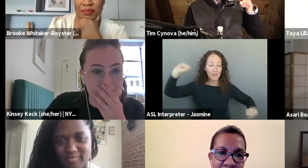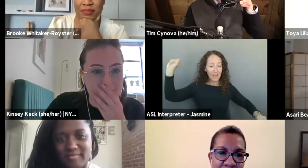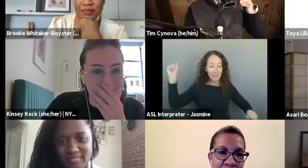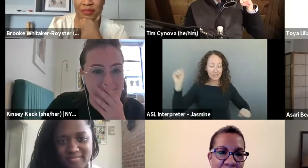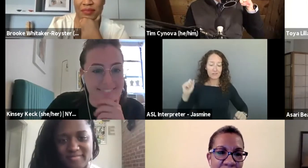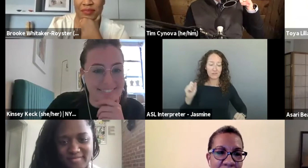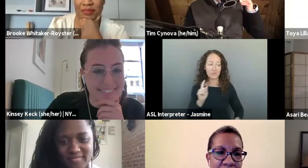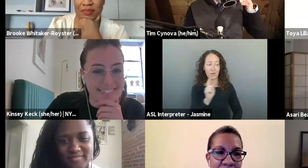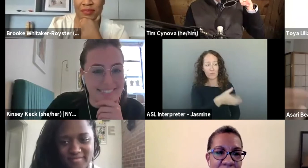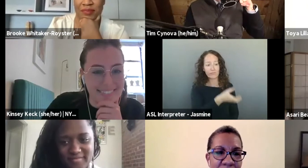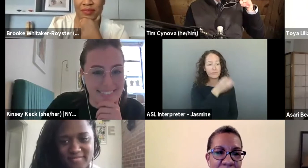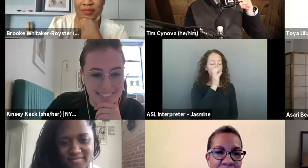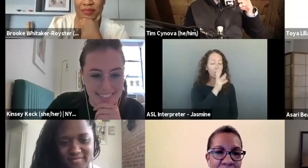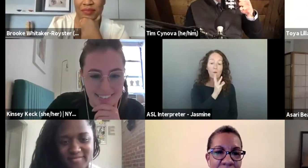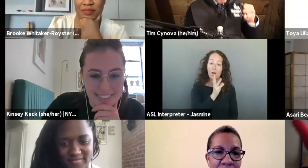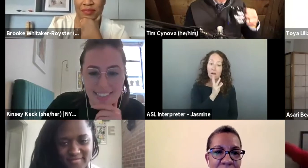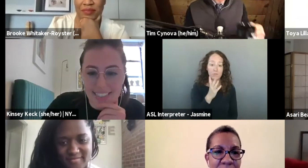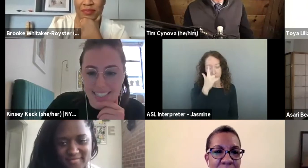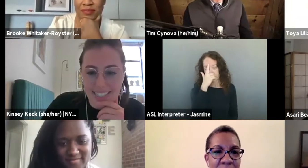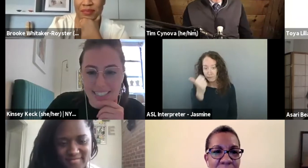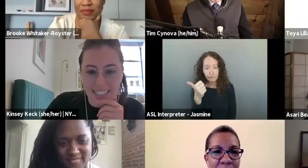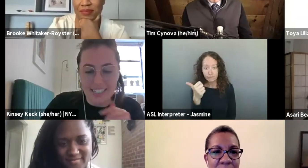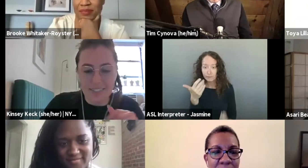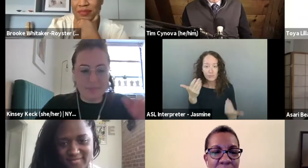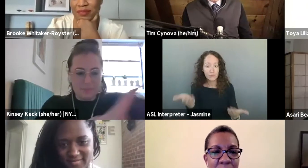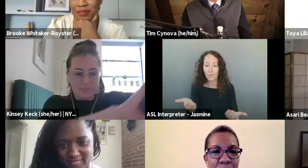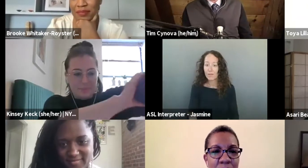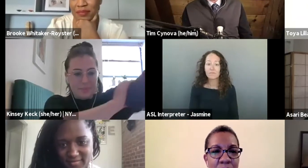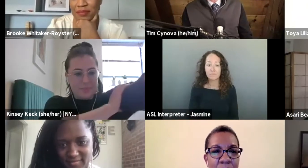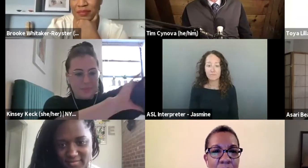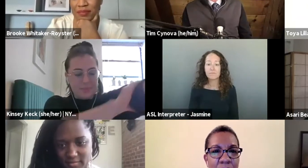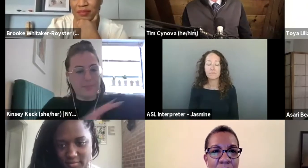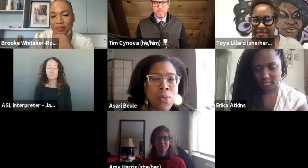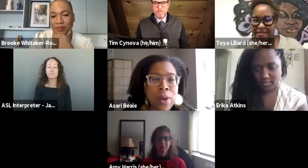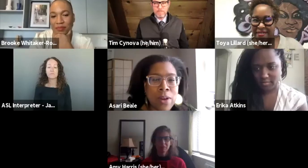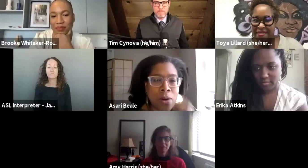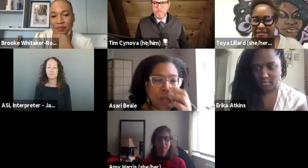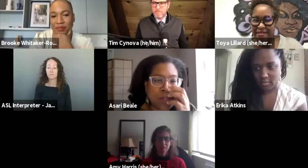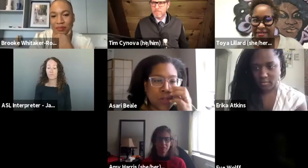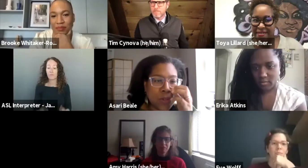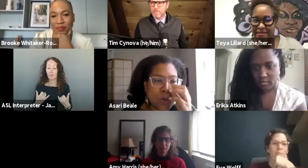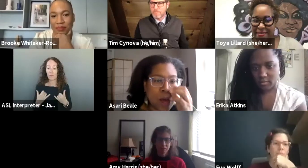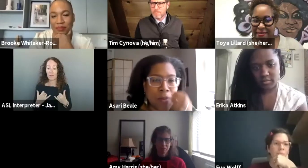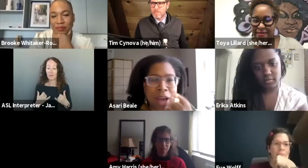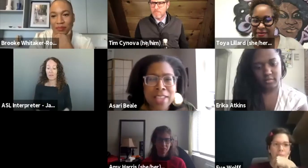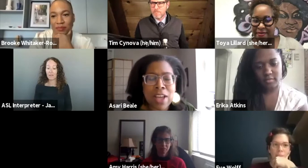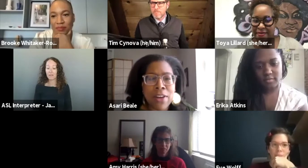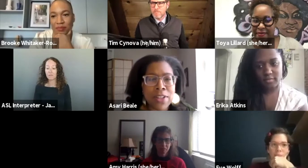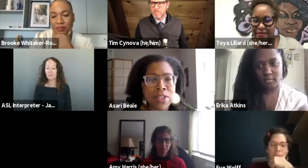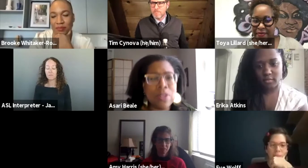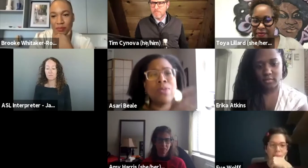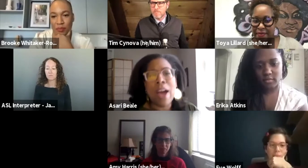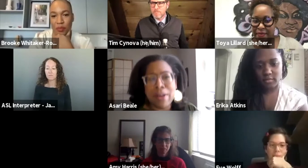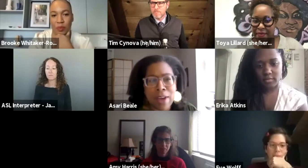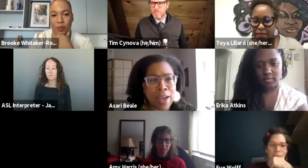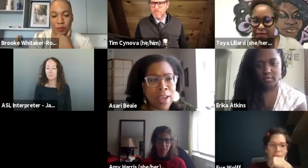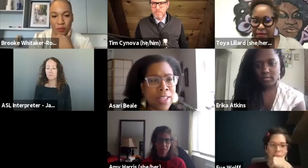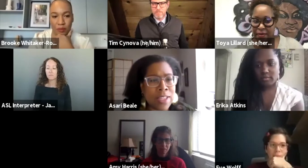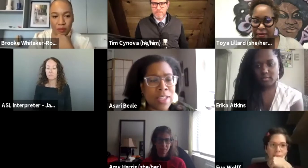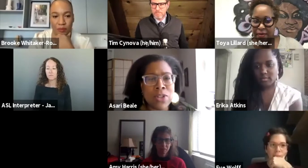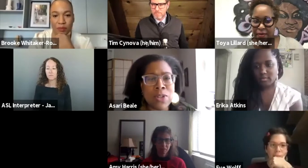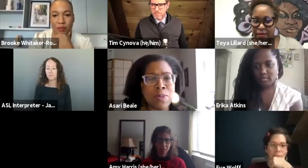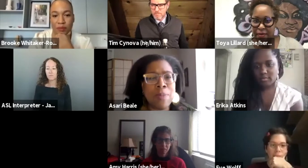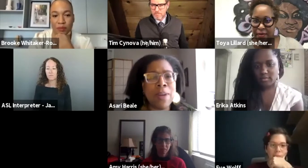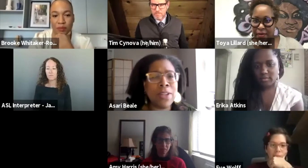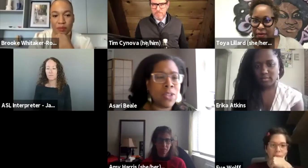to do that. Right now, we're going to, I guess